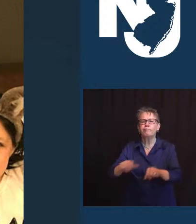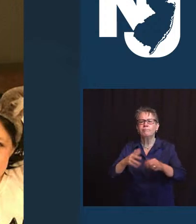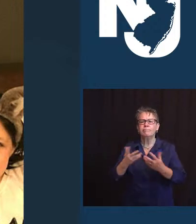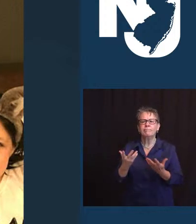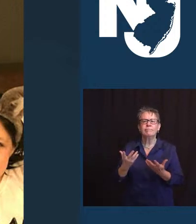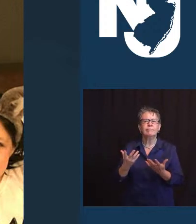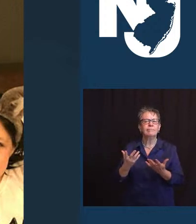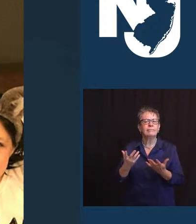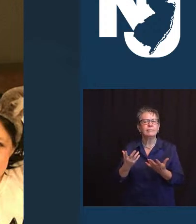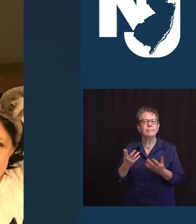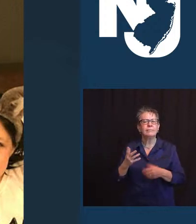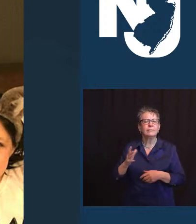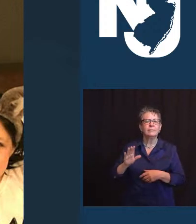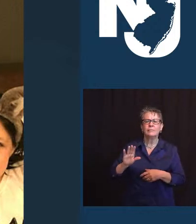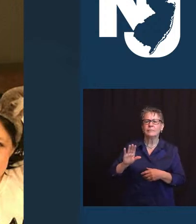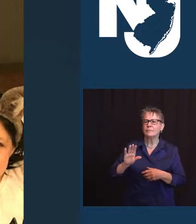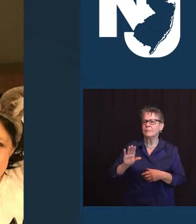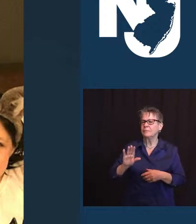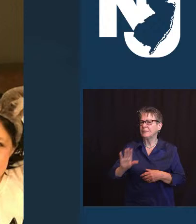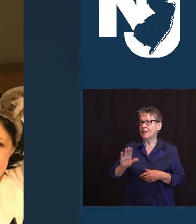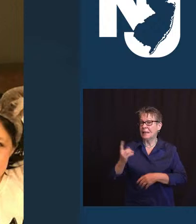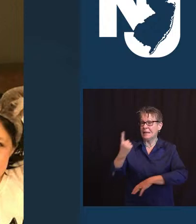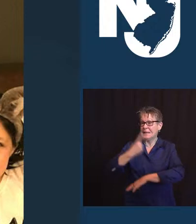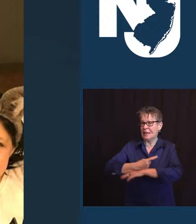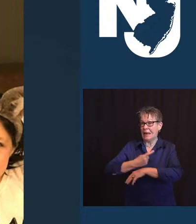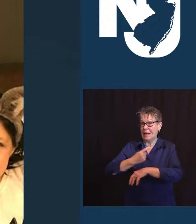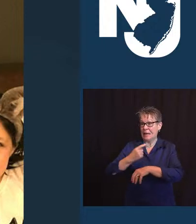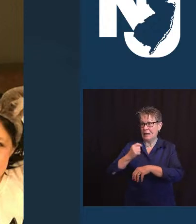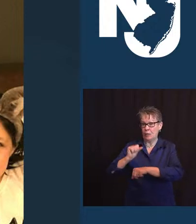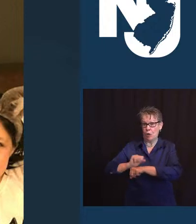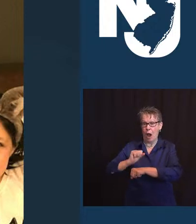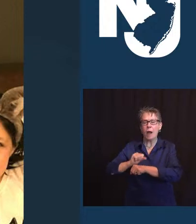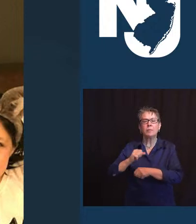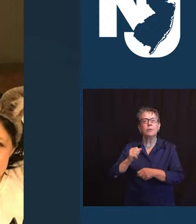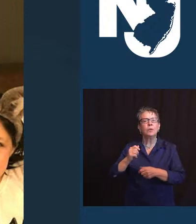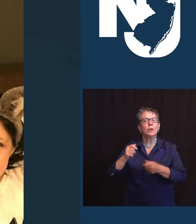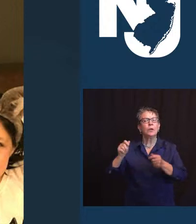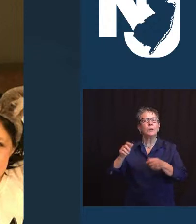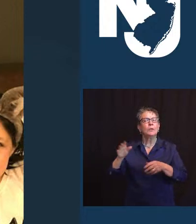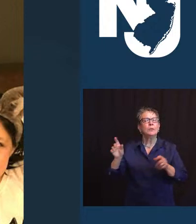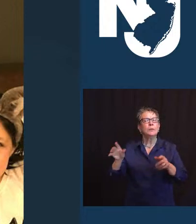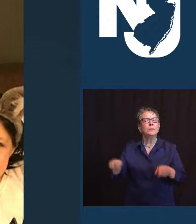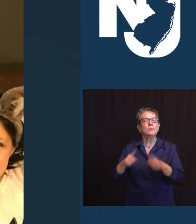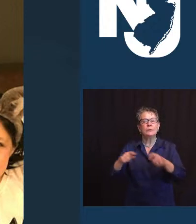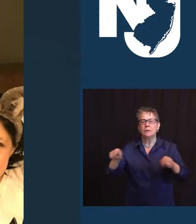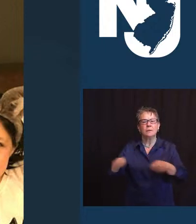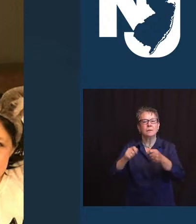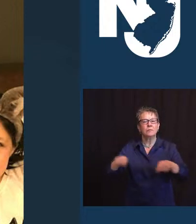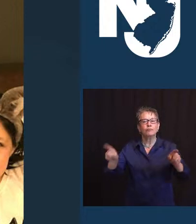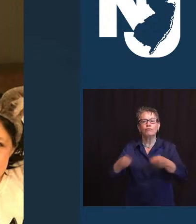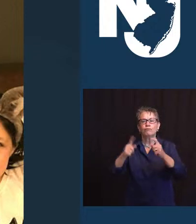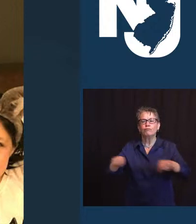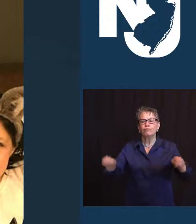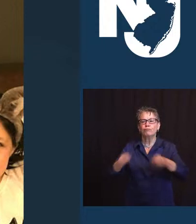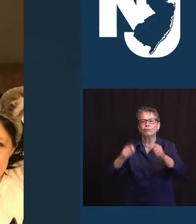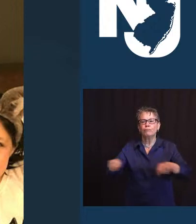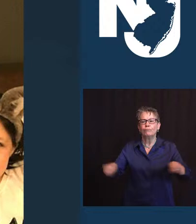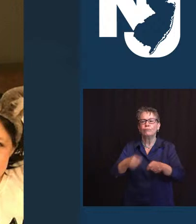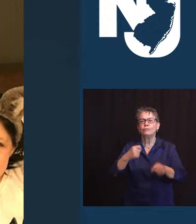job was as the music director at Queen of Peace Church in North Arlington, a post he held for the past 22